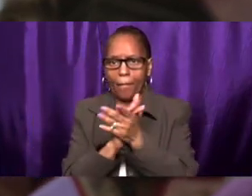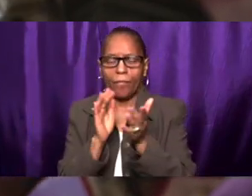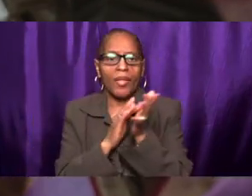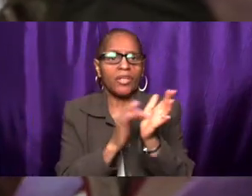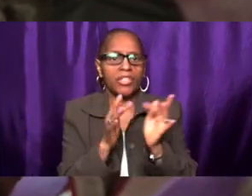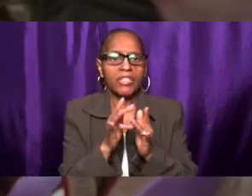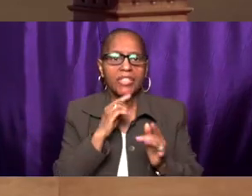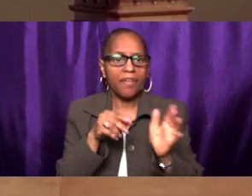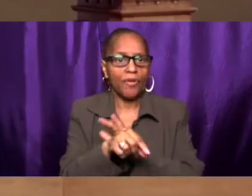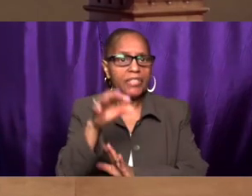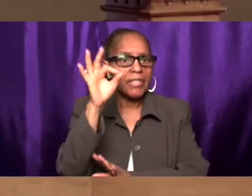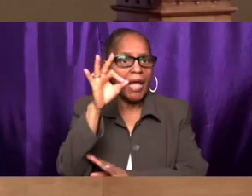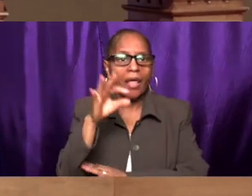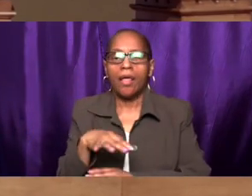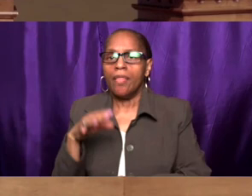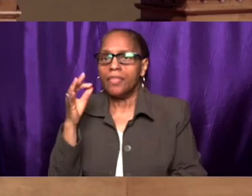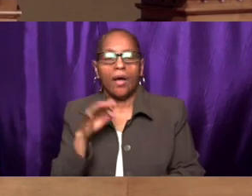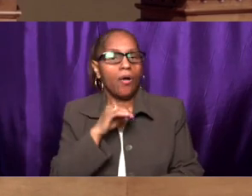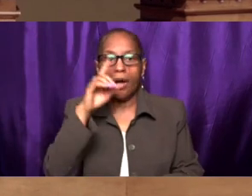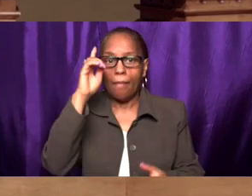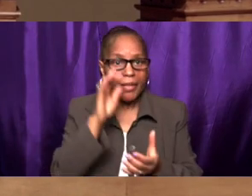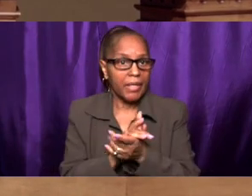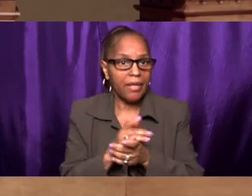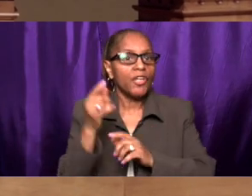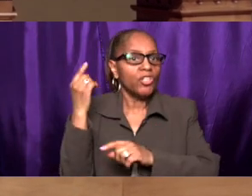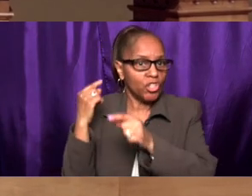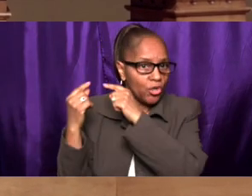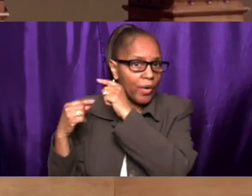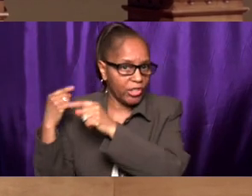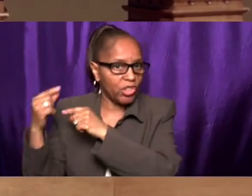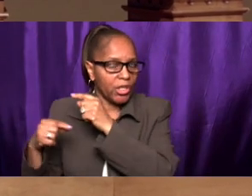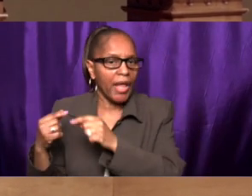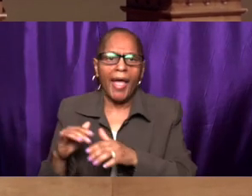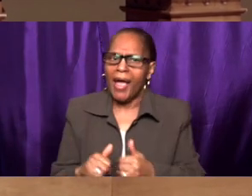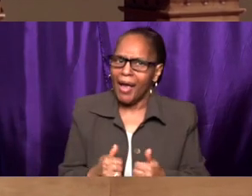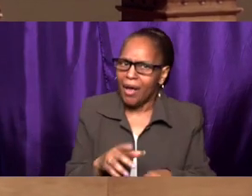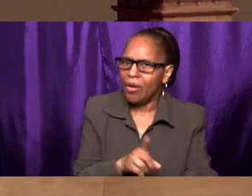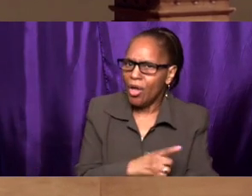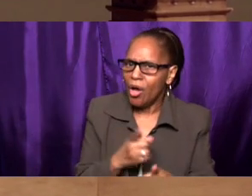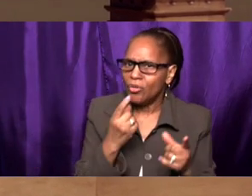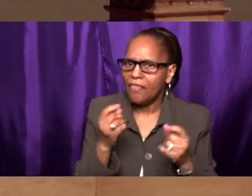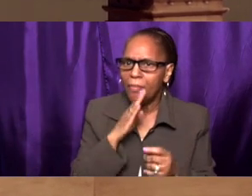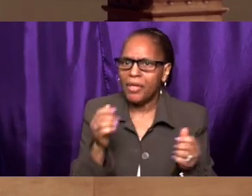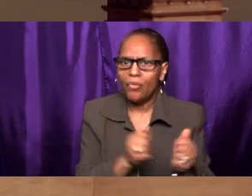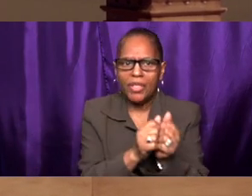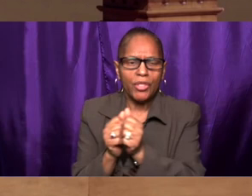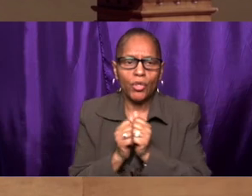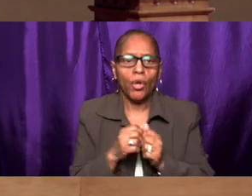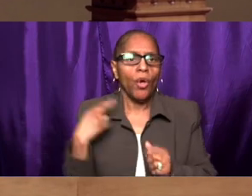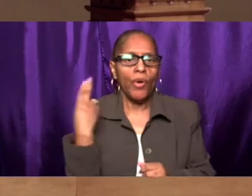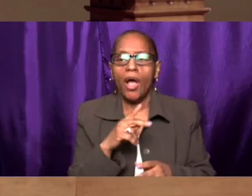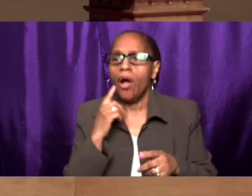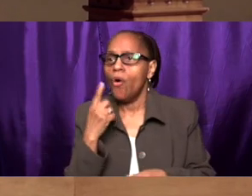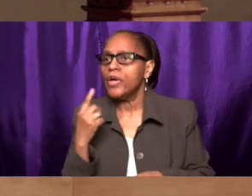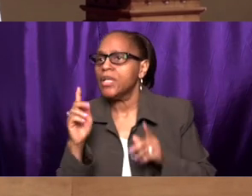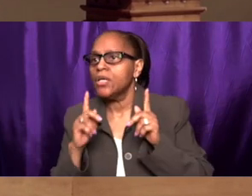Jesus said in verse 19, oh, unbelieving generation. He said, how long am I going to have to be with you? We always talking